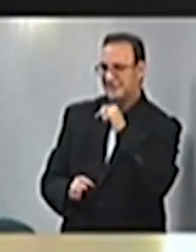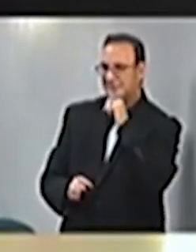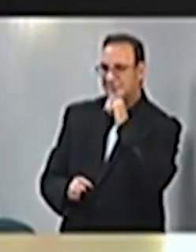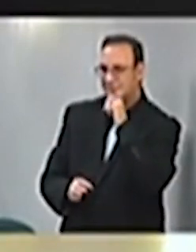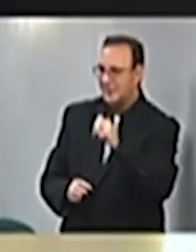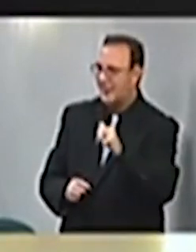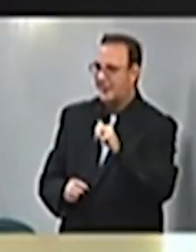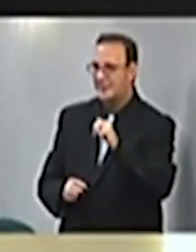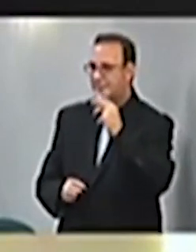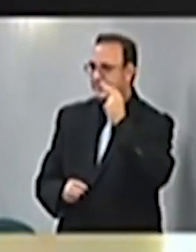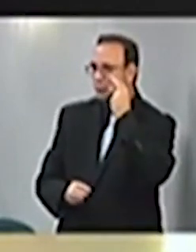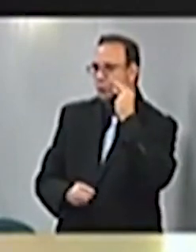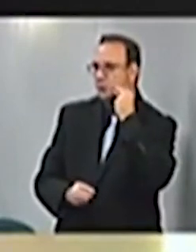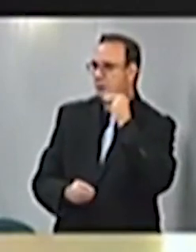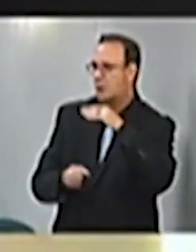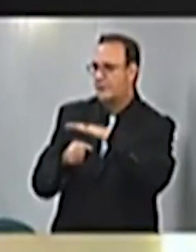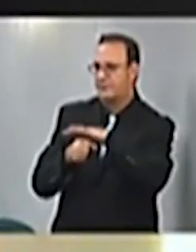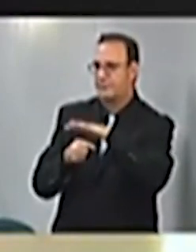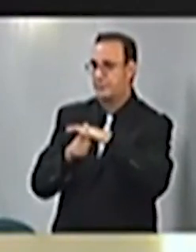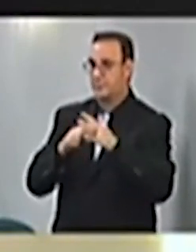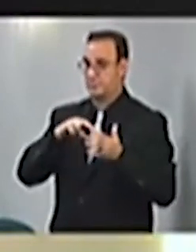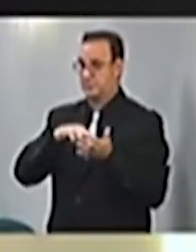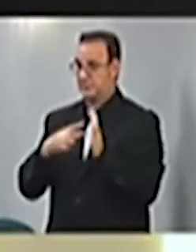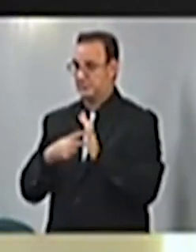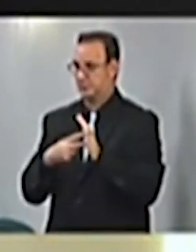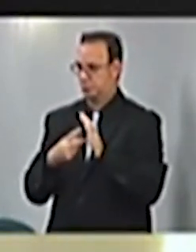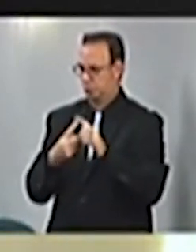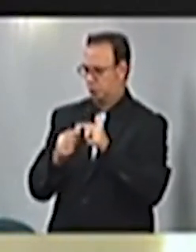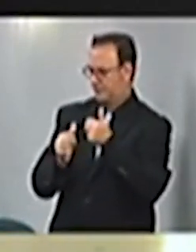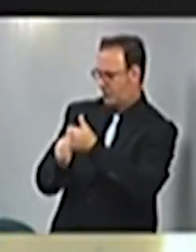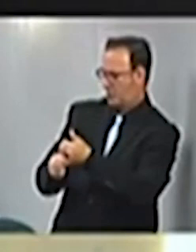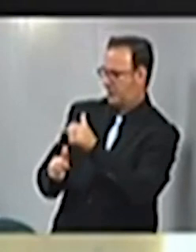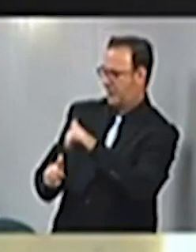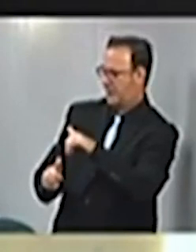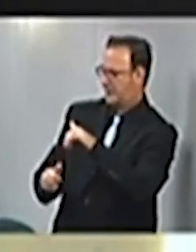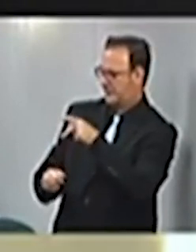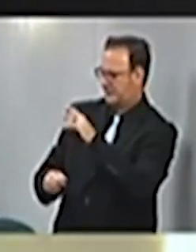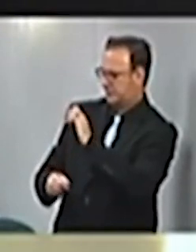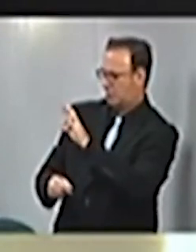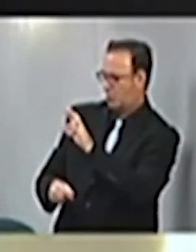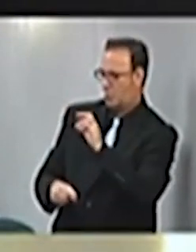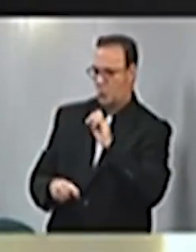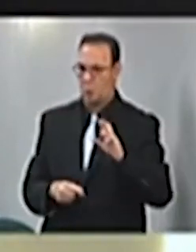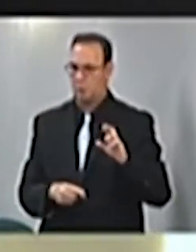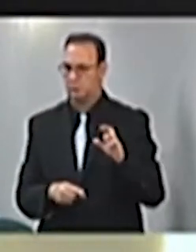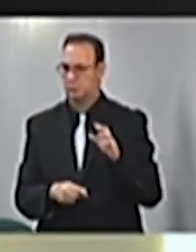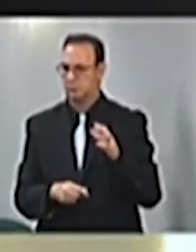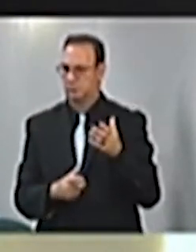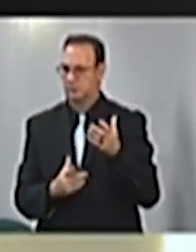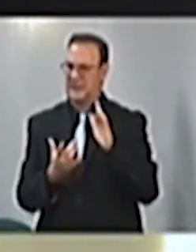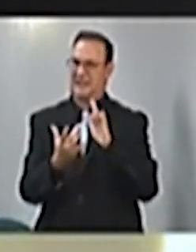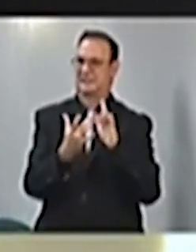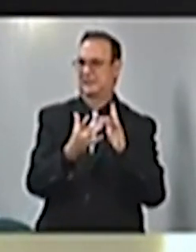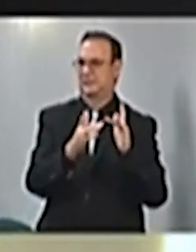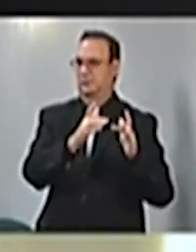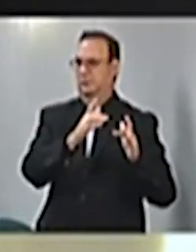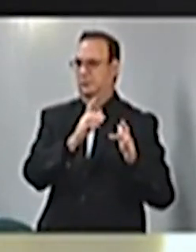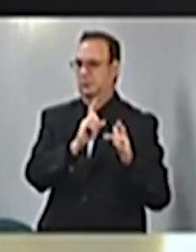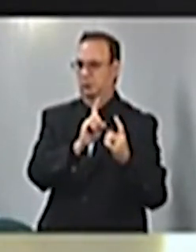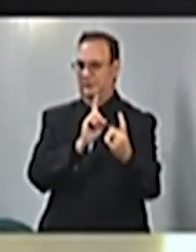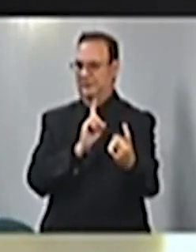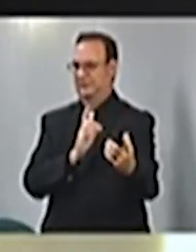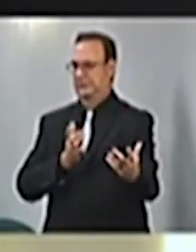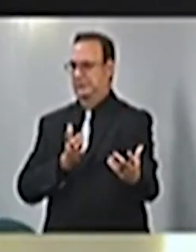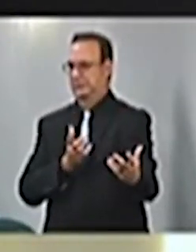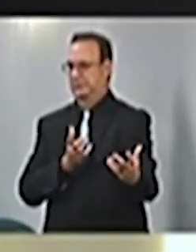PCR. We're also not experienced about what it means to track a disease by contact tracing. I think the problem with contact tracing for COVID and